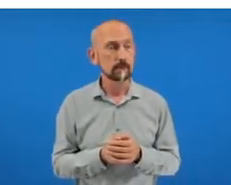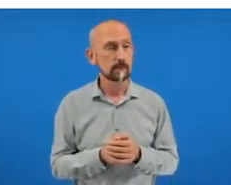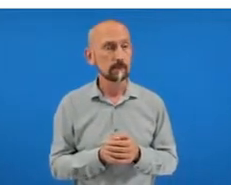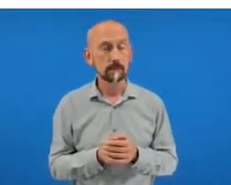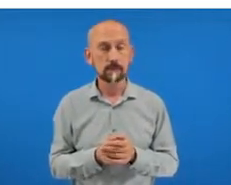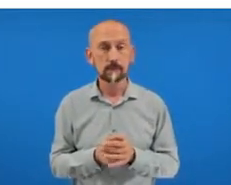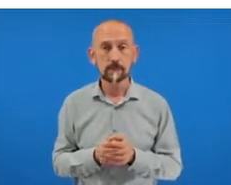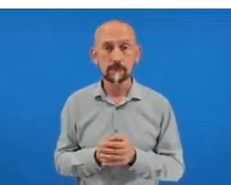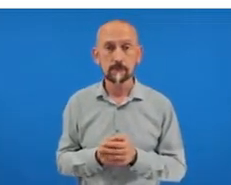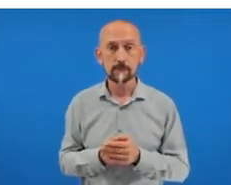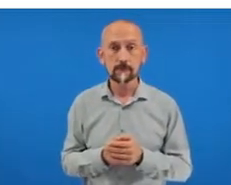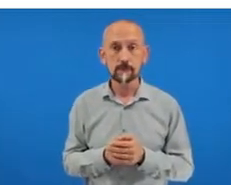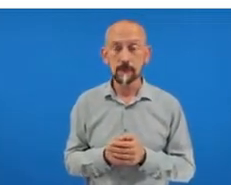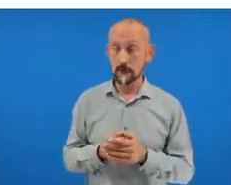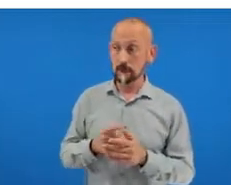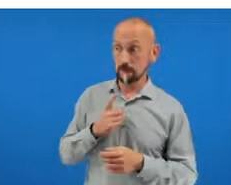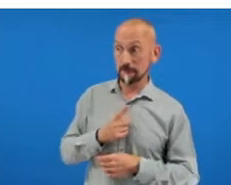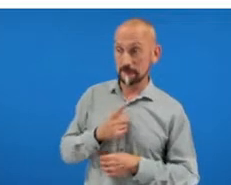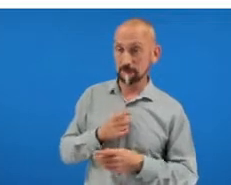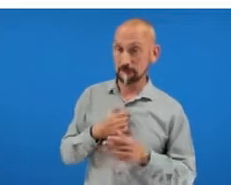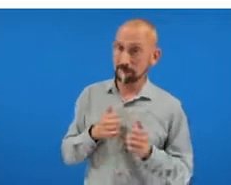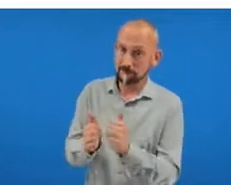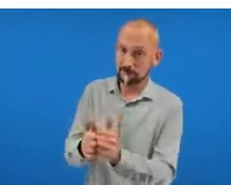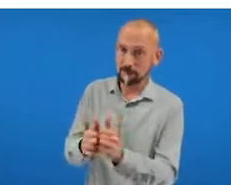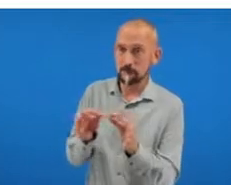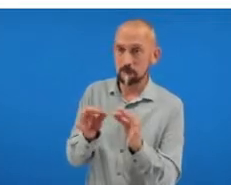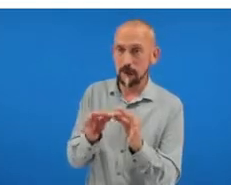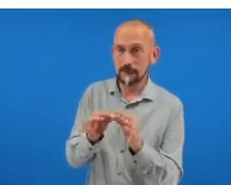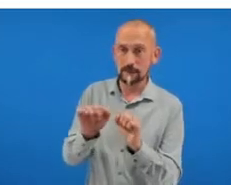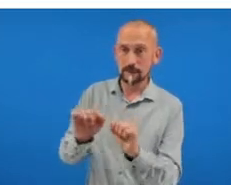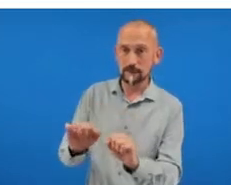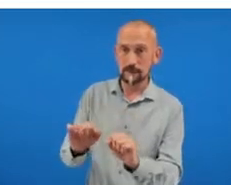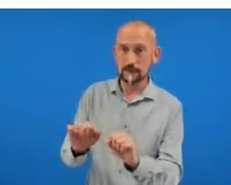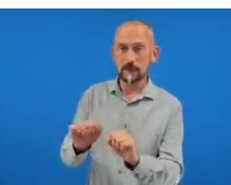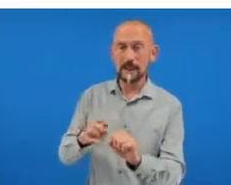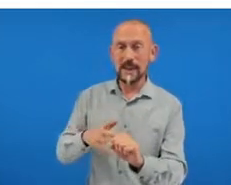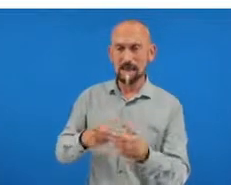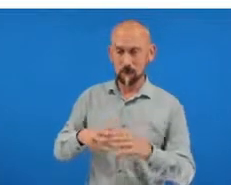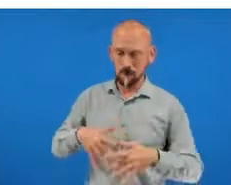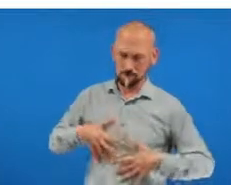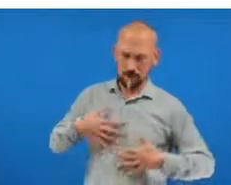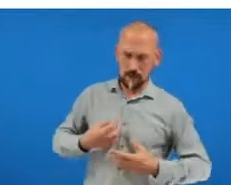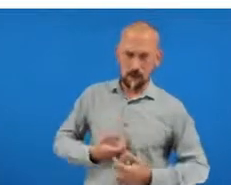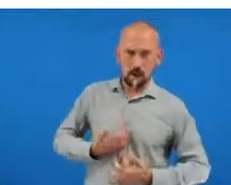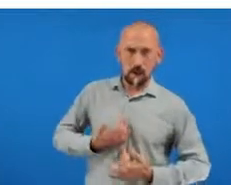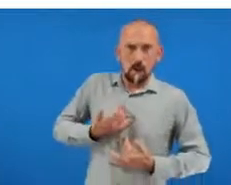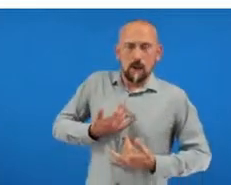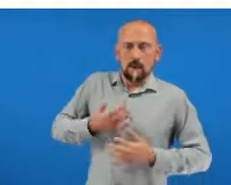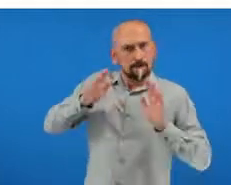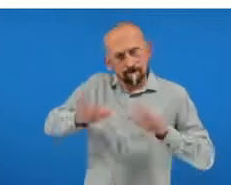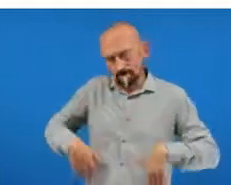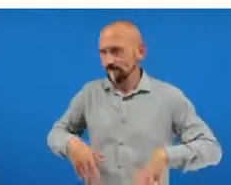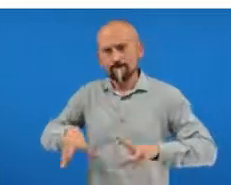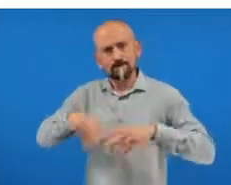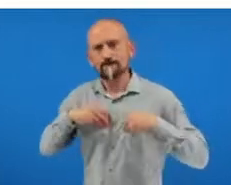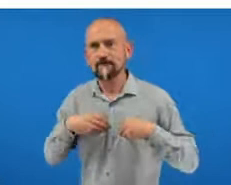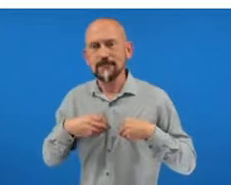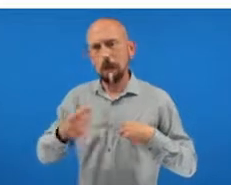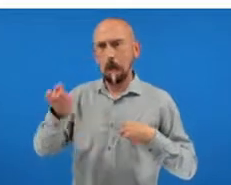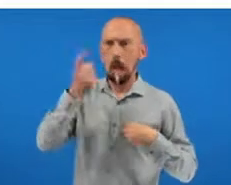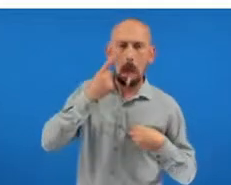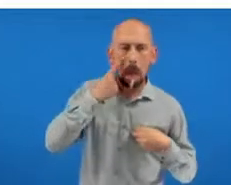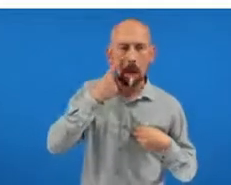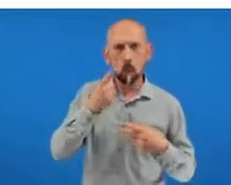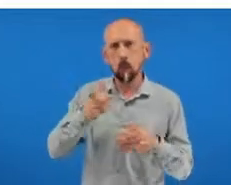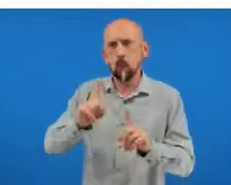said, feel it, own it, and then just kind of rush into it and see what happens. Like, what's the worst that could happen? You